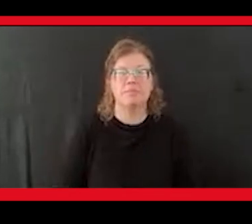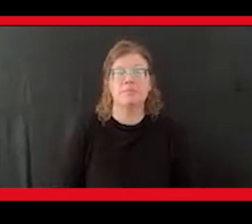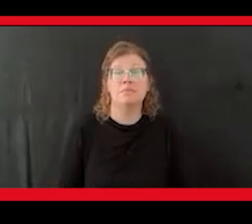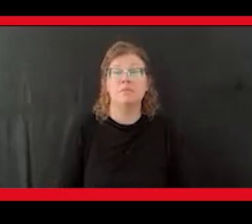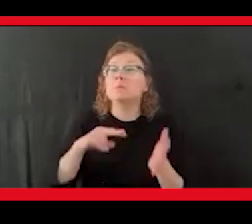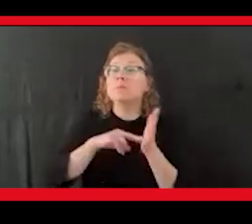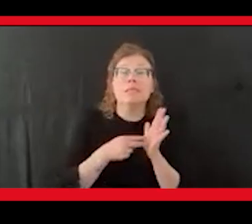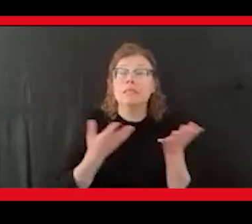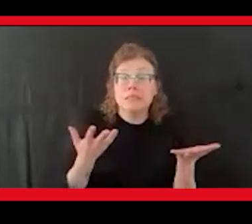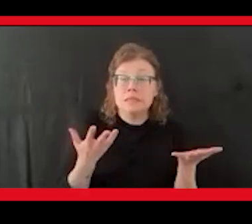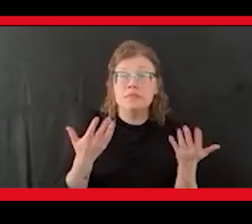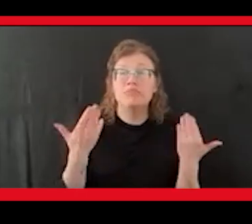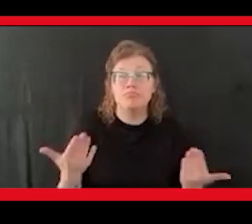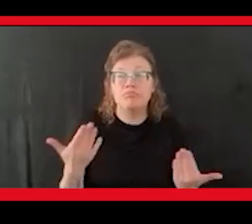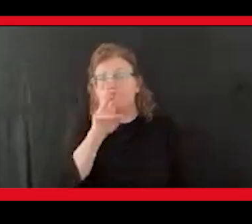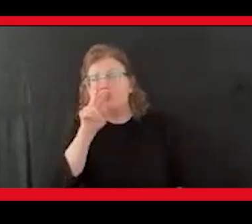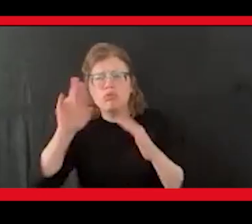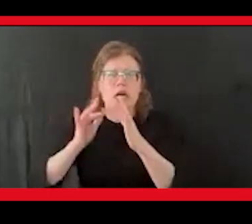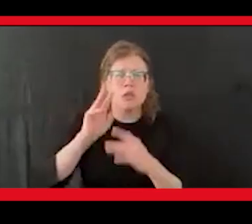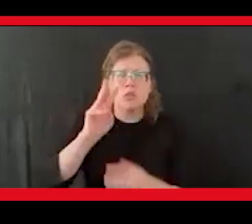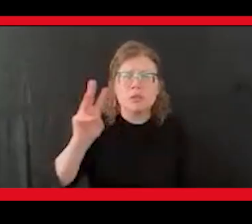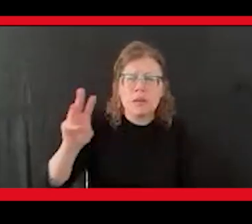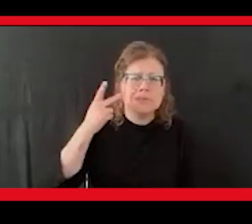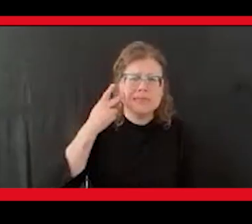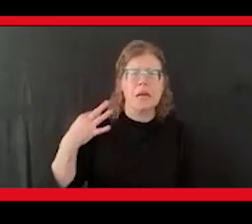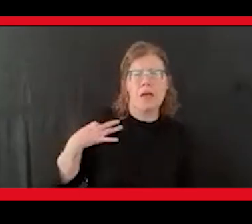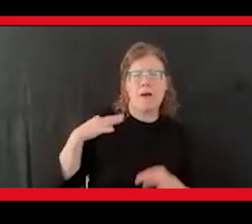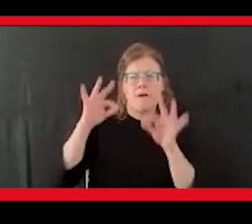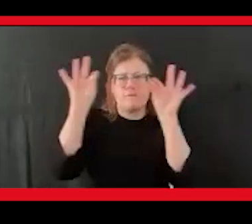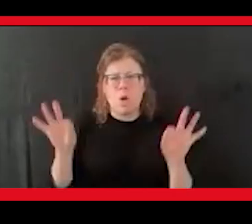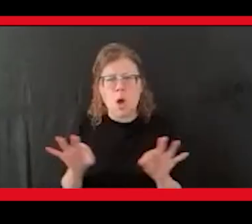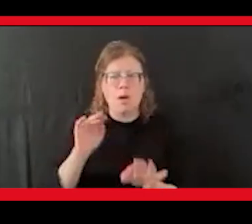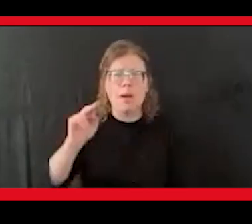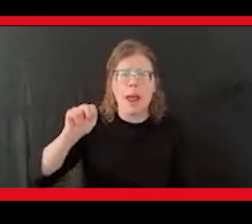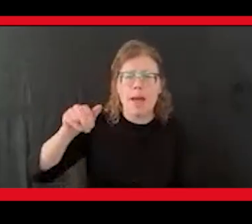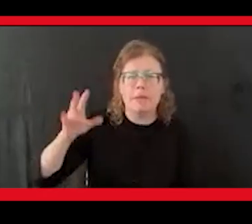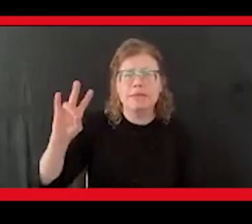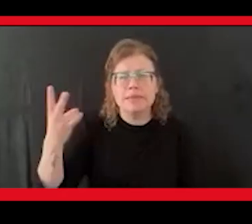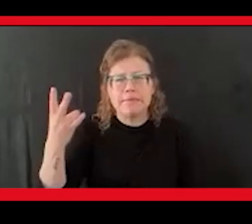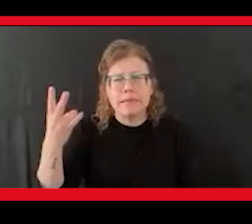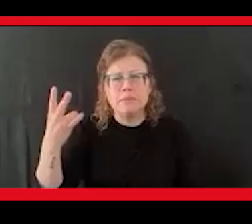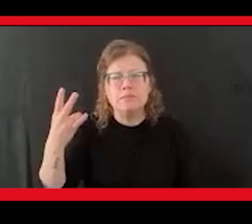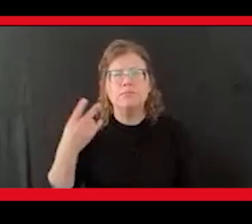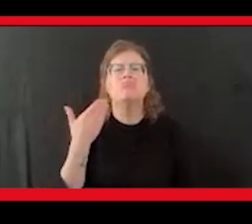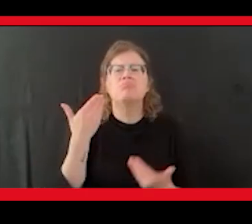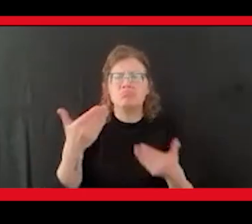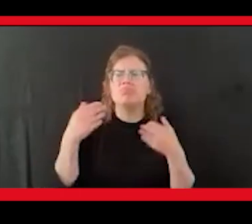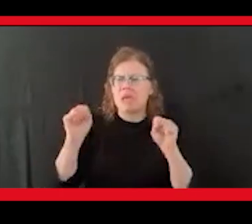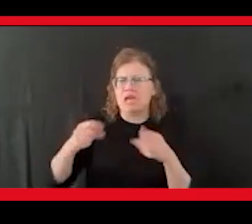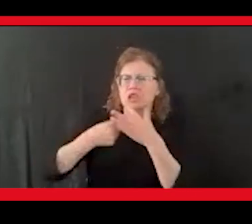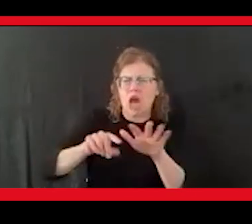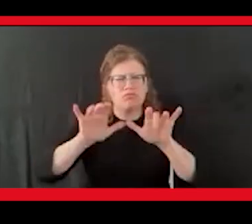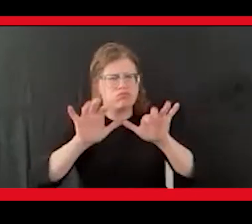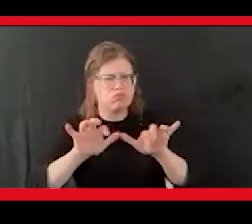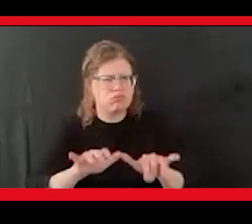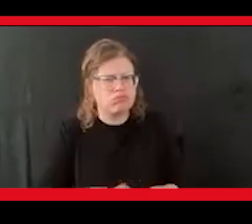can begin working on your application. Staff can provide feedback on your application draft if you reach out by